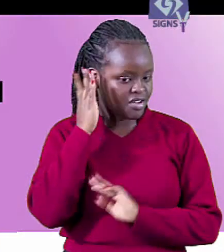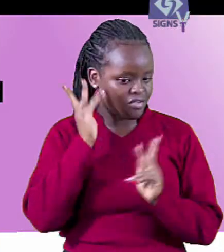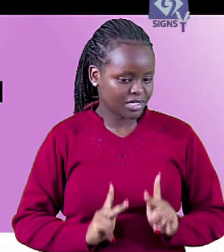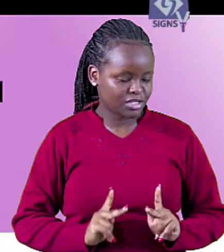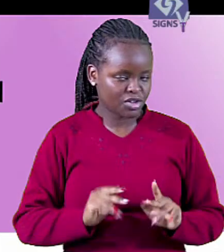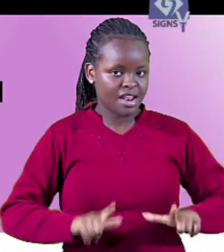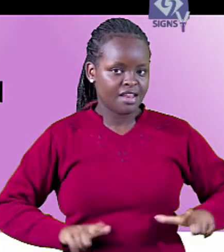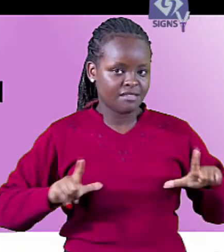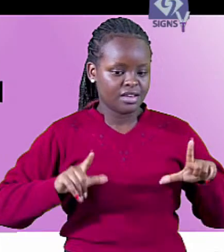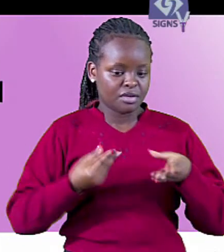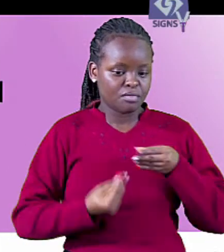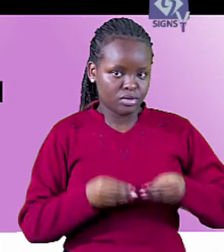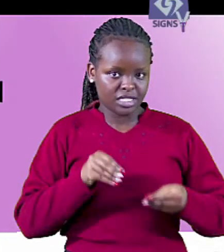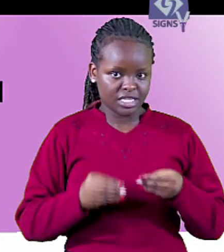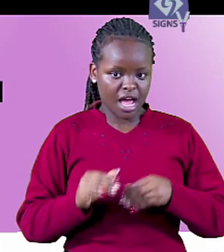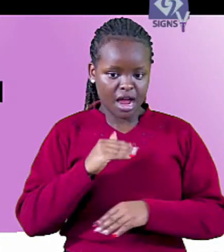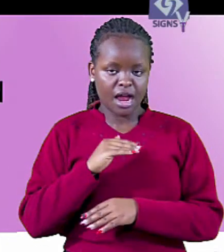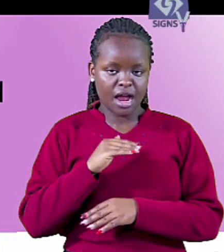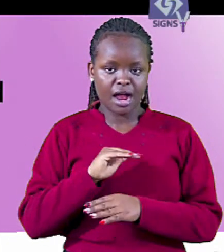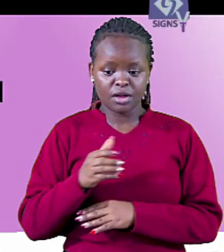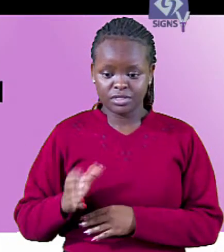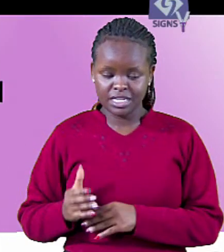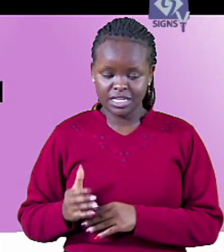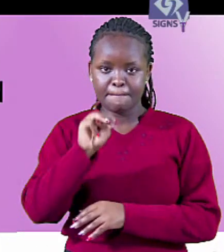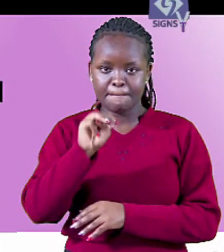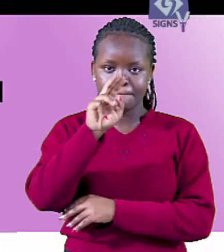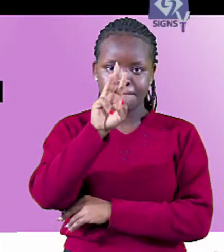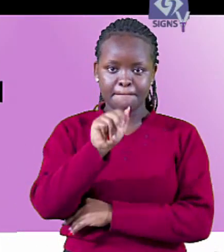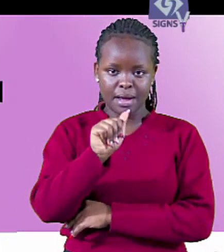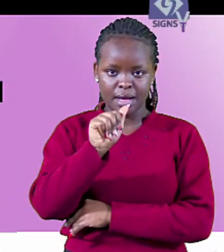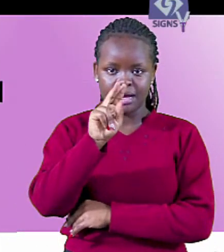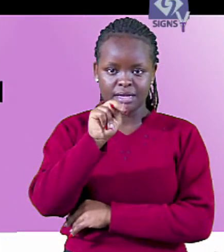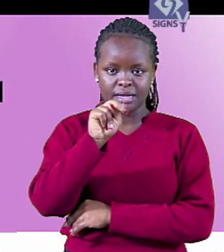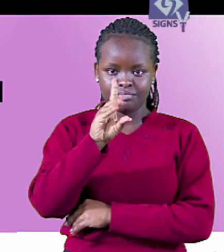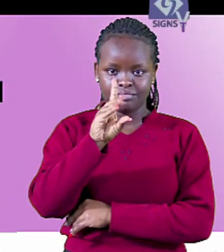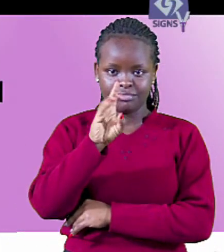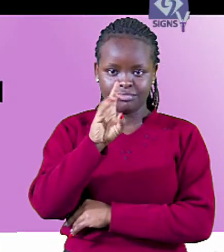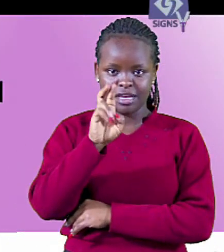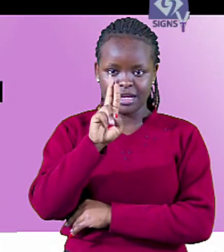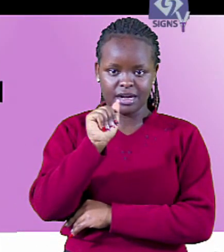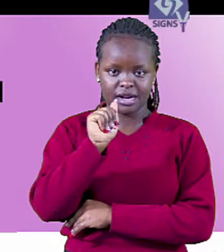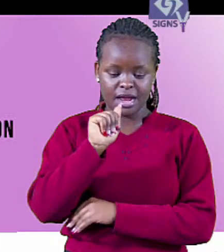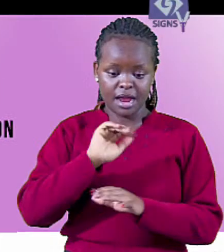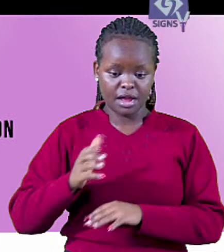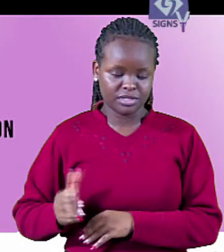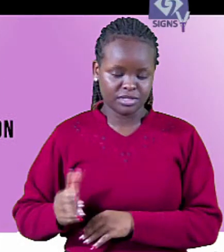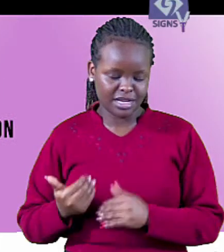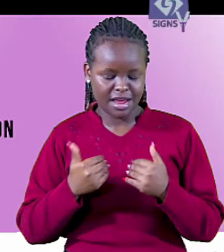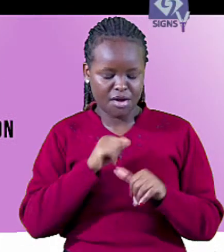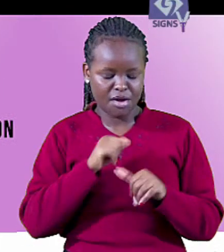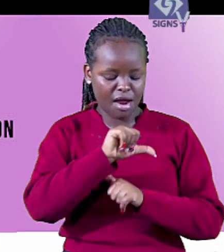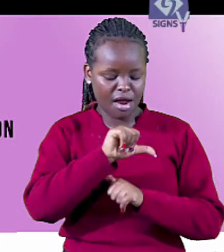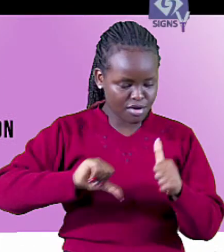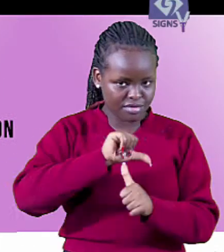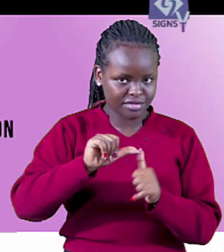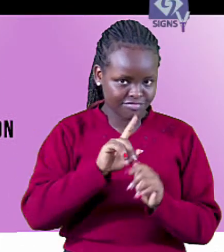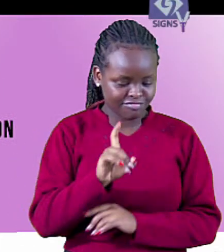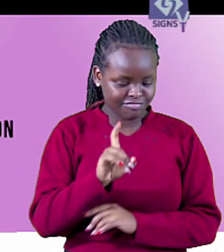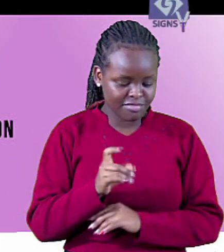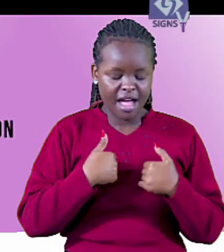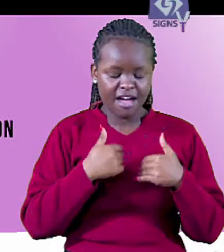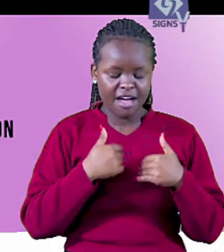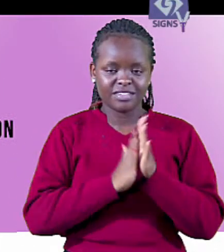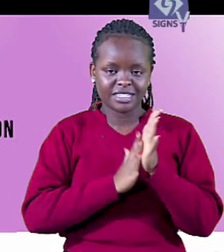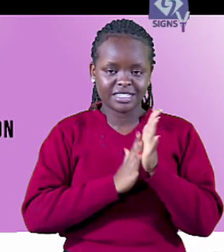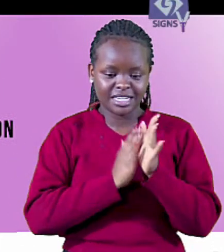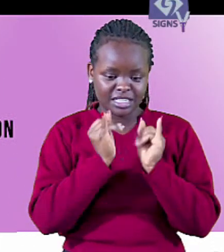Are you a deaf person living in Busia County, Mandera County, or the environs? We have exciting news for you.